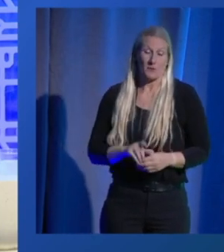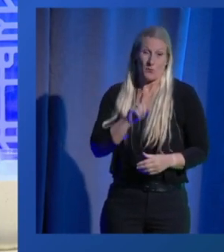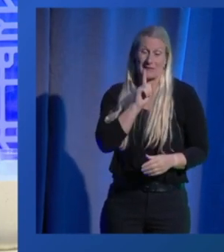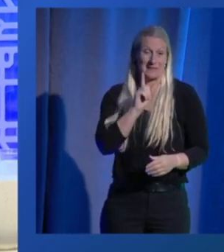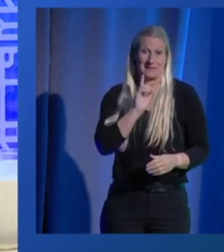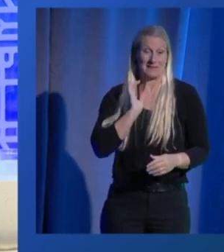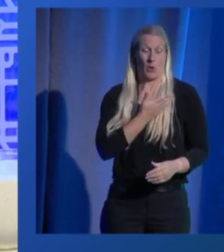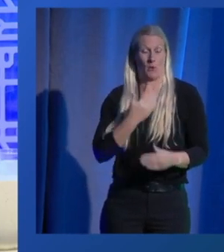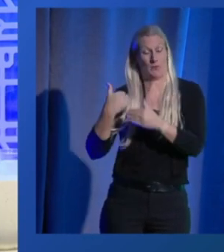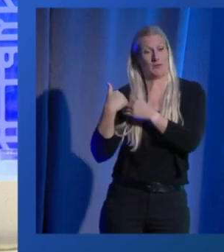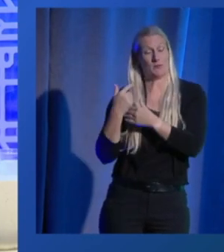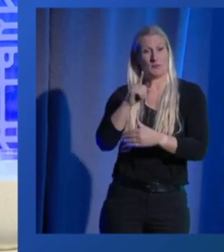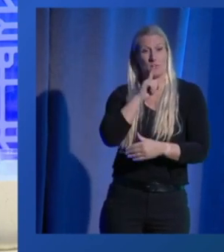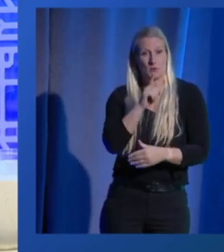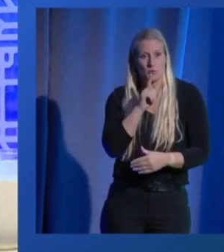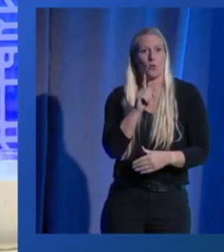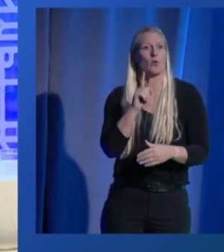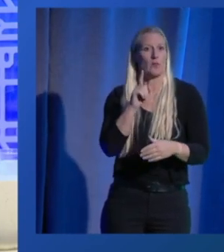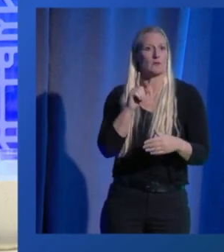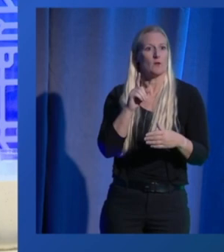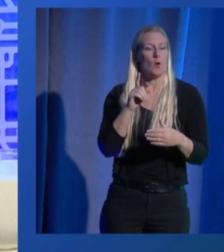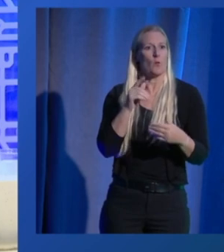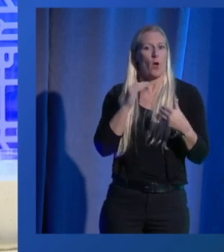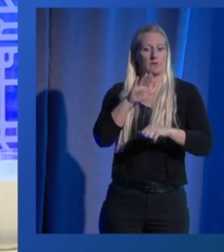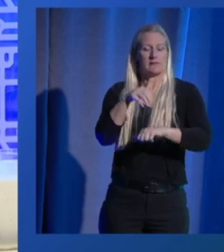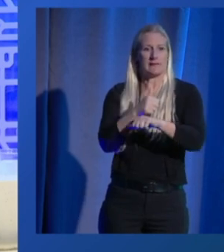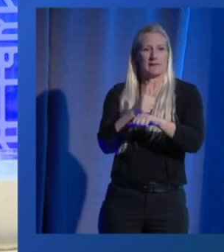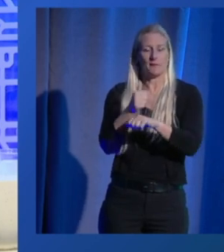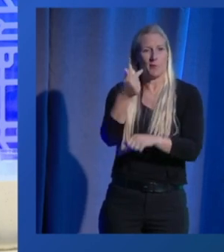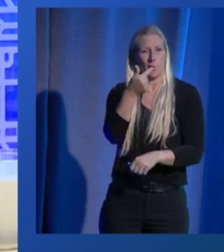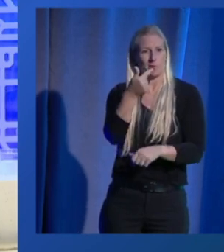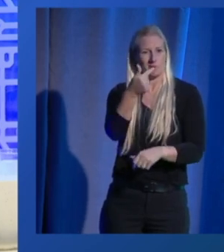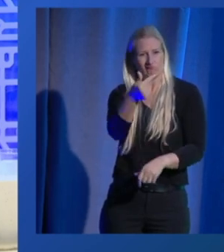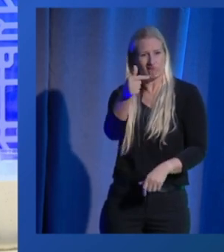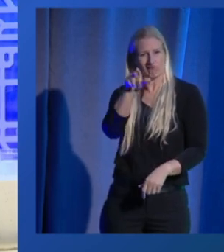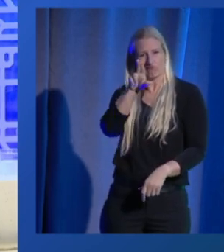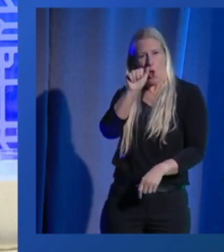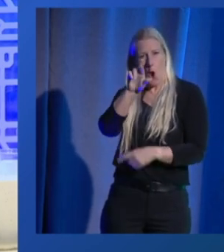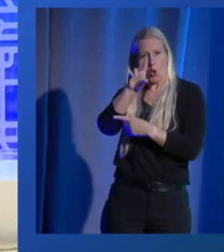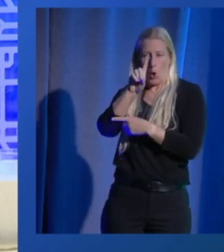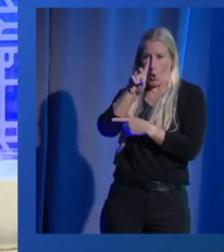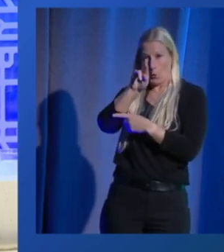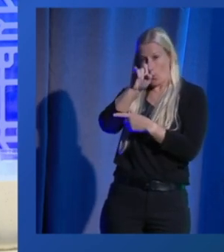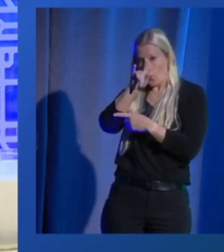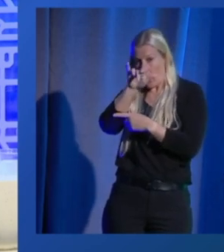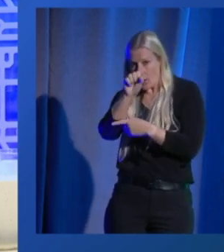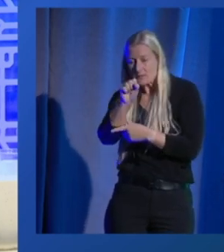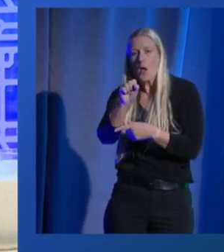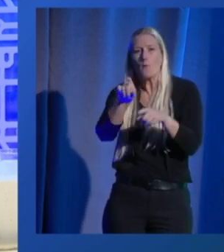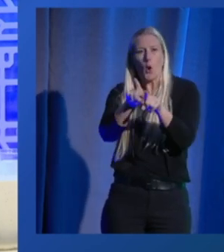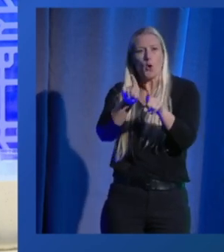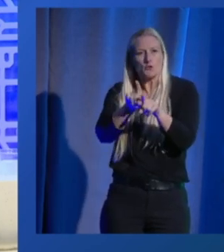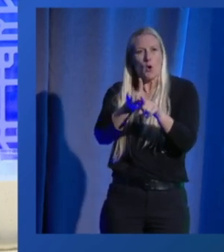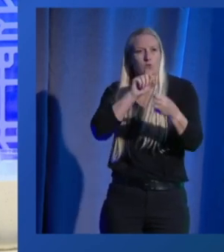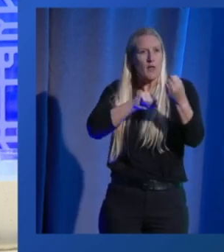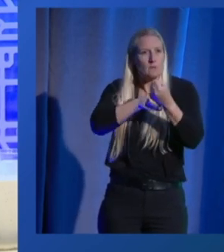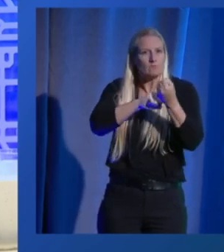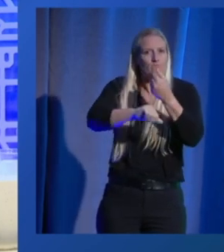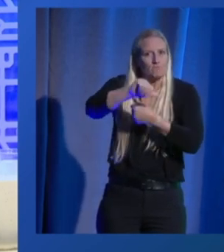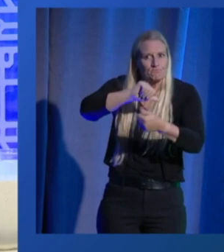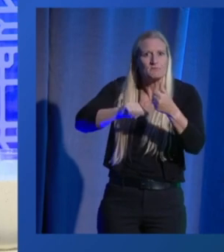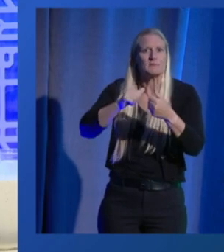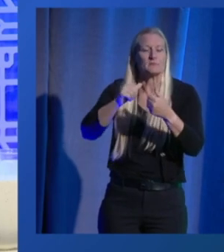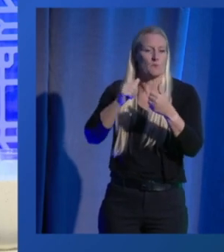of Pro in uh in guard rails for ethical use of AI going forward so okay we've talked about